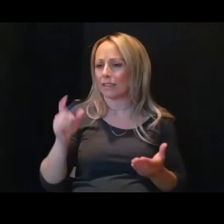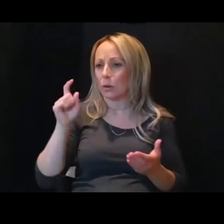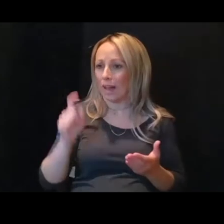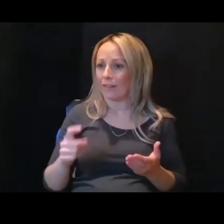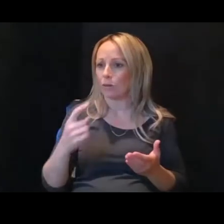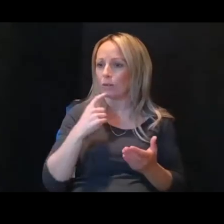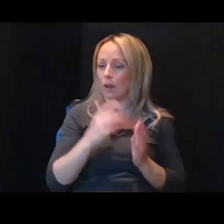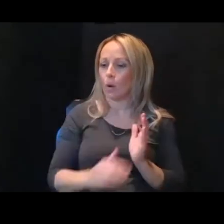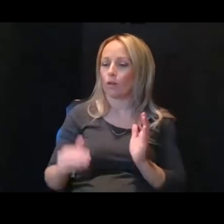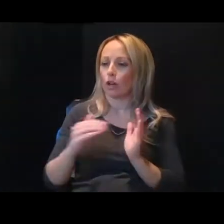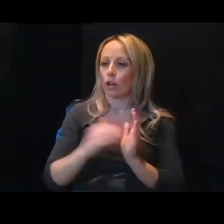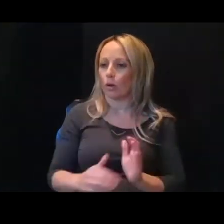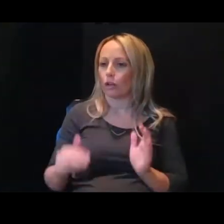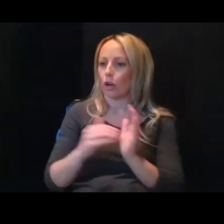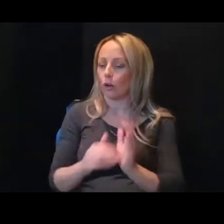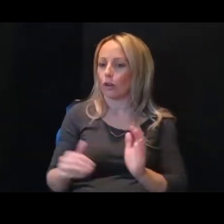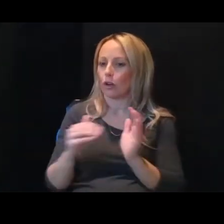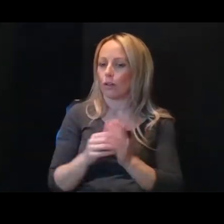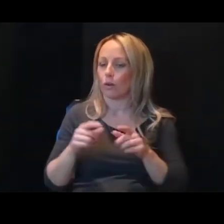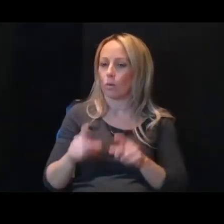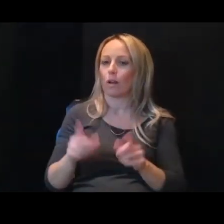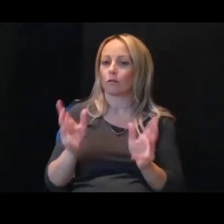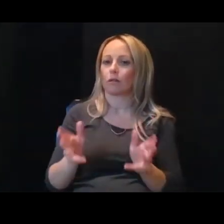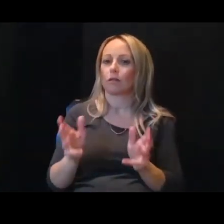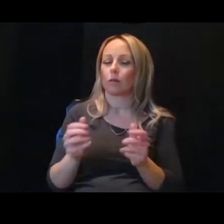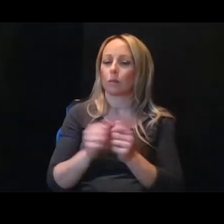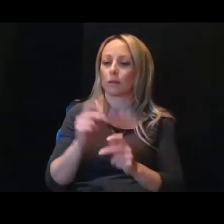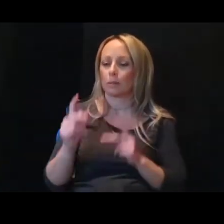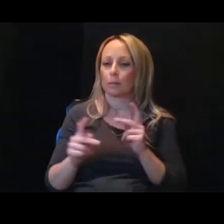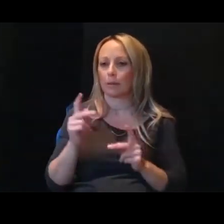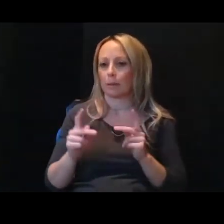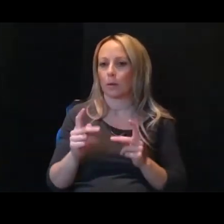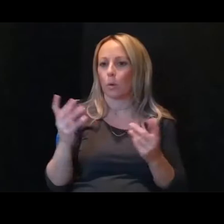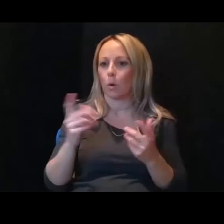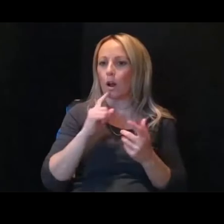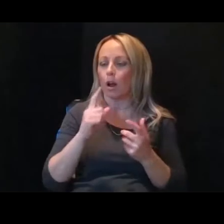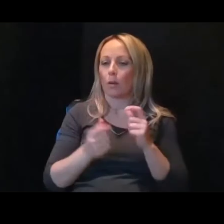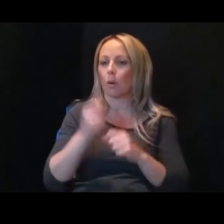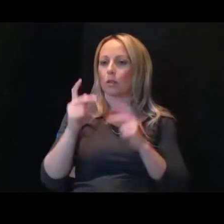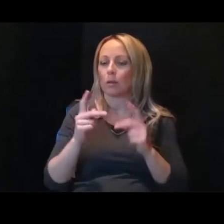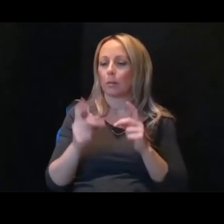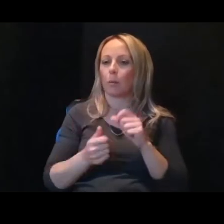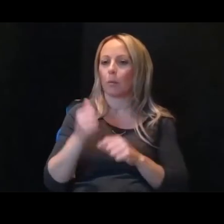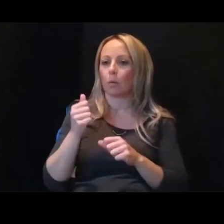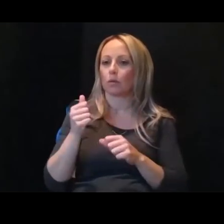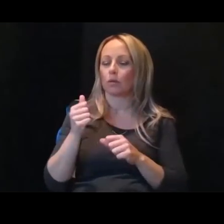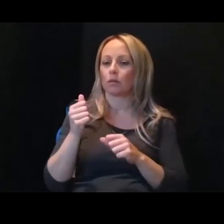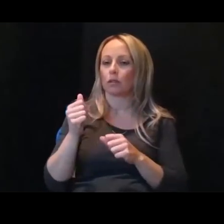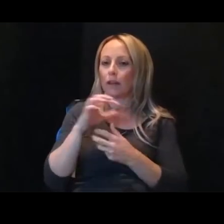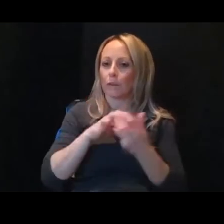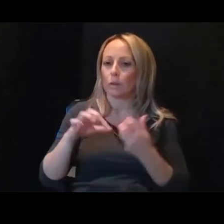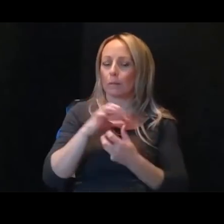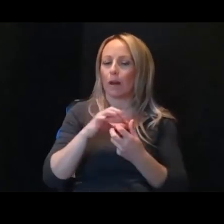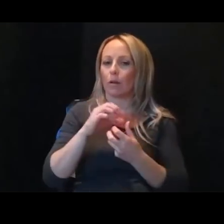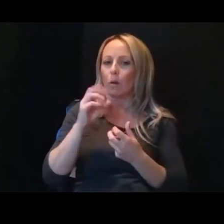over and over again while talking with people? In other words, what are people most confused about or unaware of?